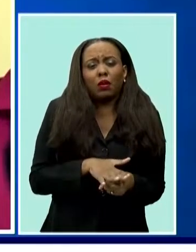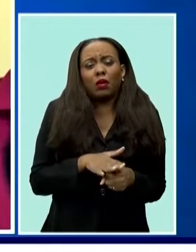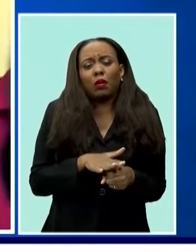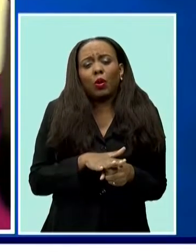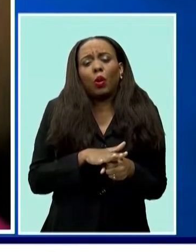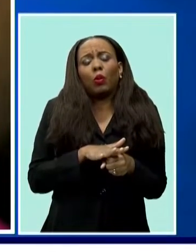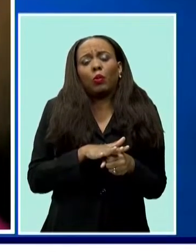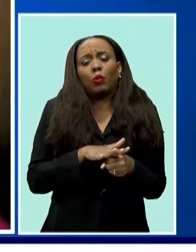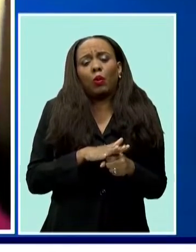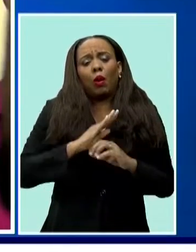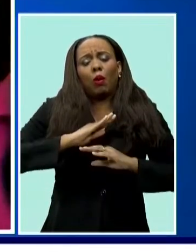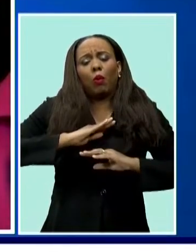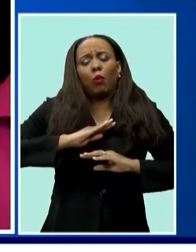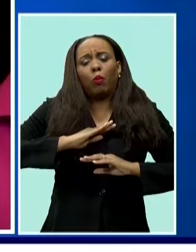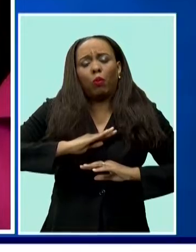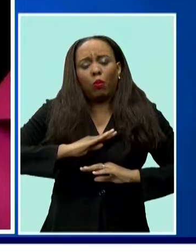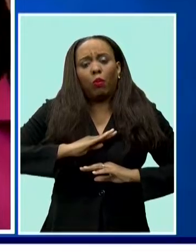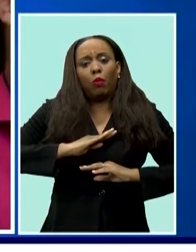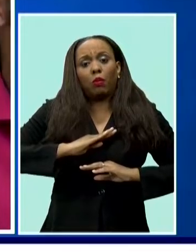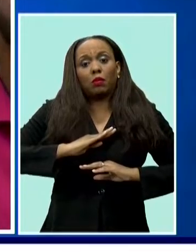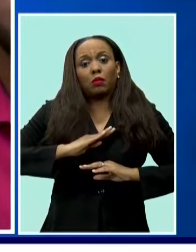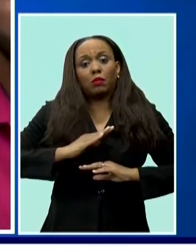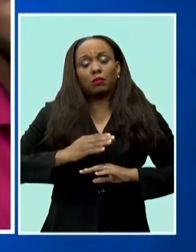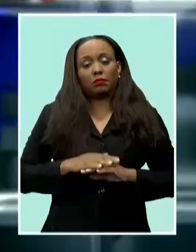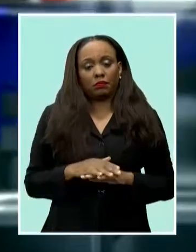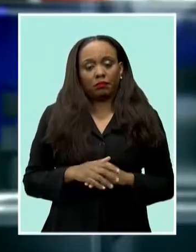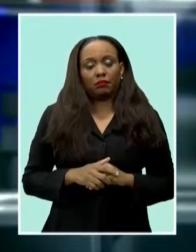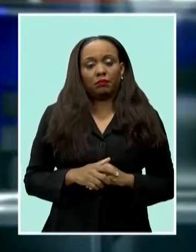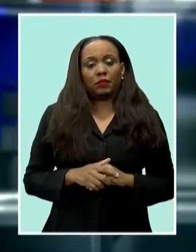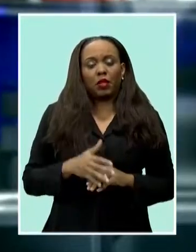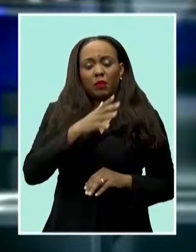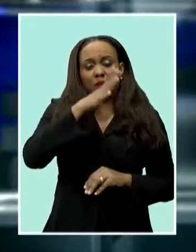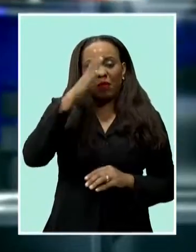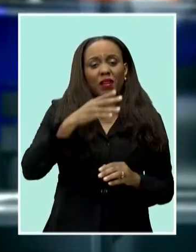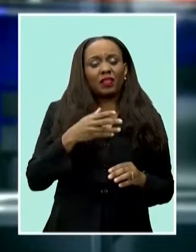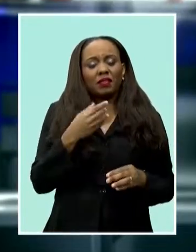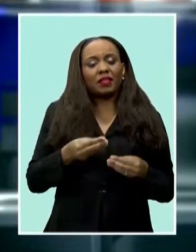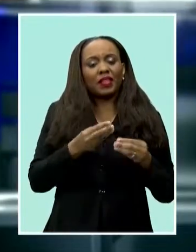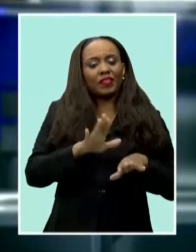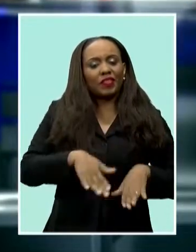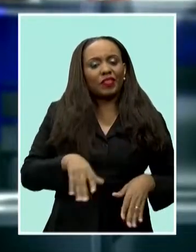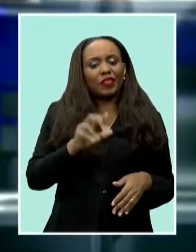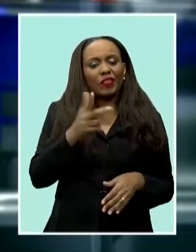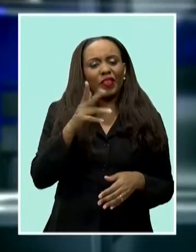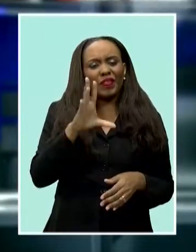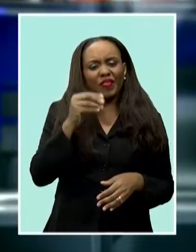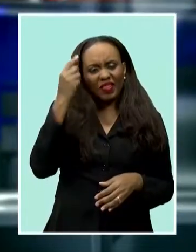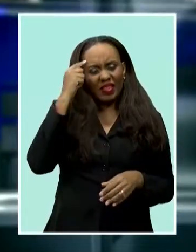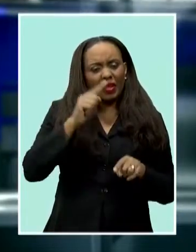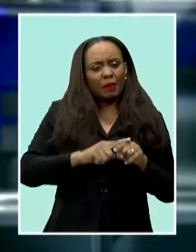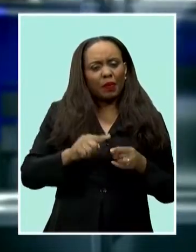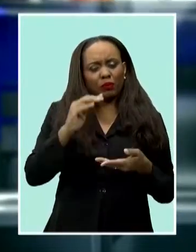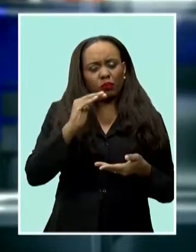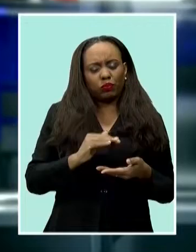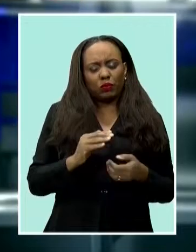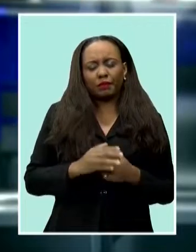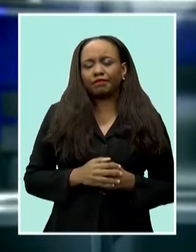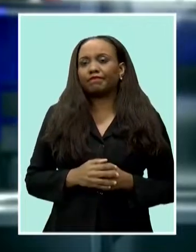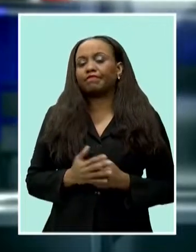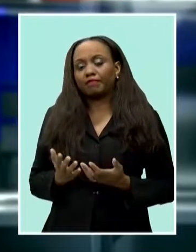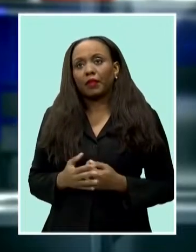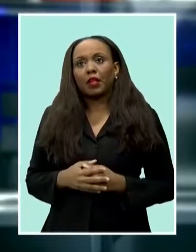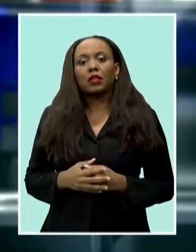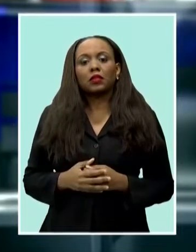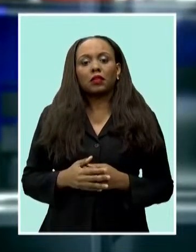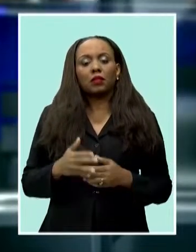paying $3.50 on behalf of their children. So, Lisa, as you can see, a comprehensive move today to tackle some serious